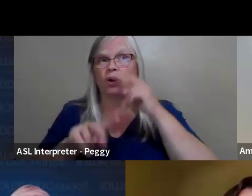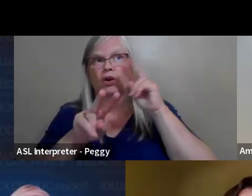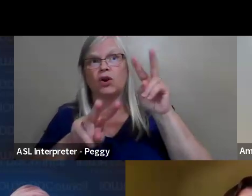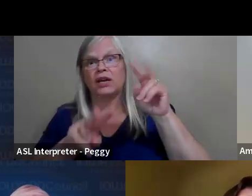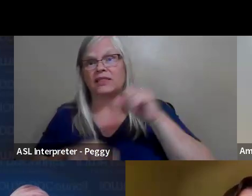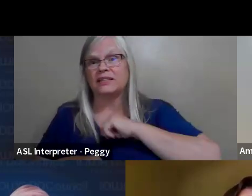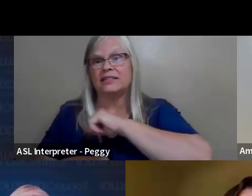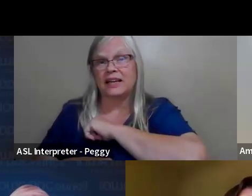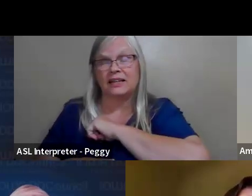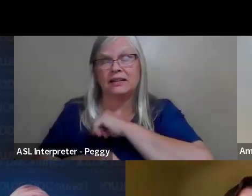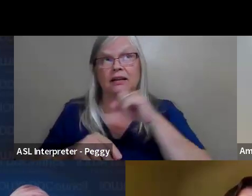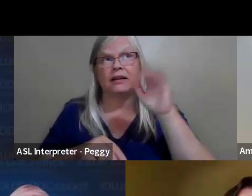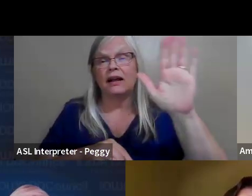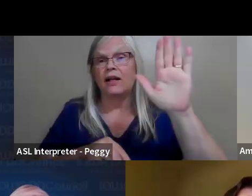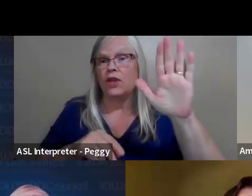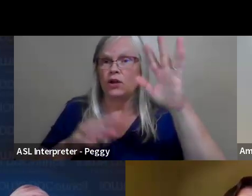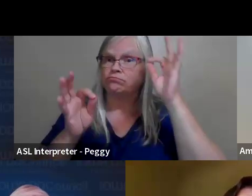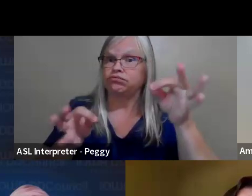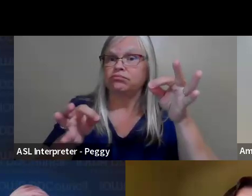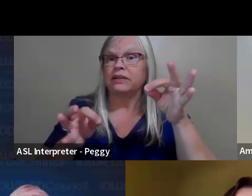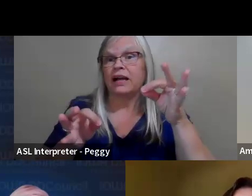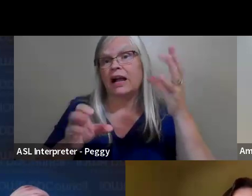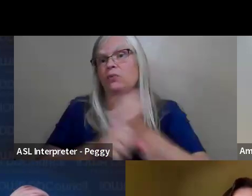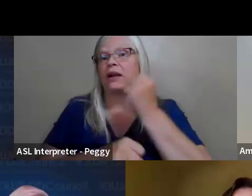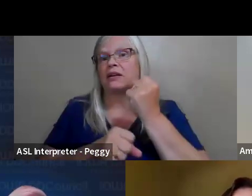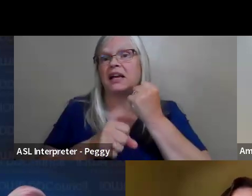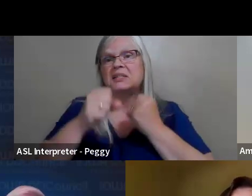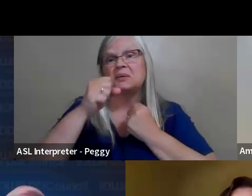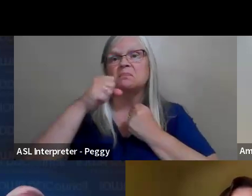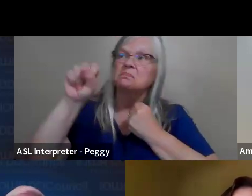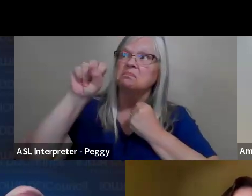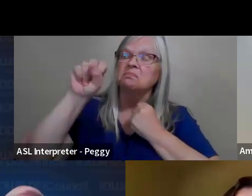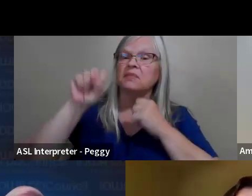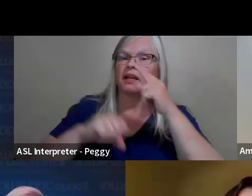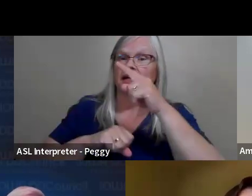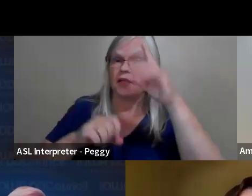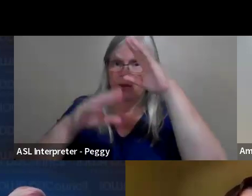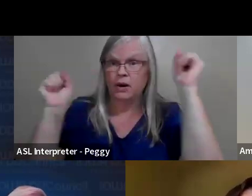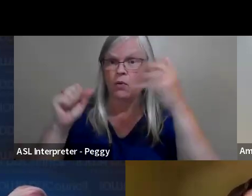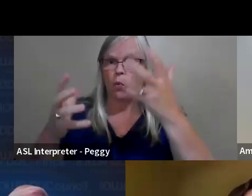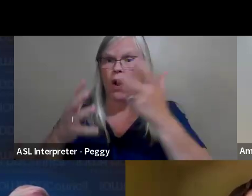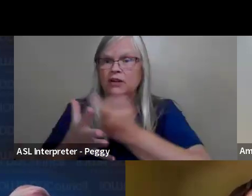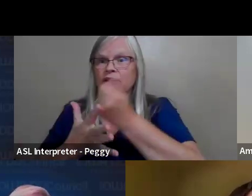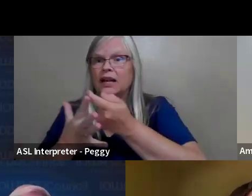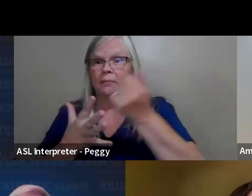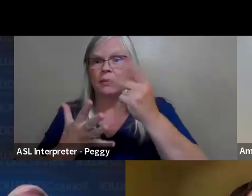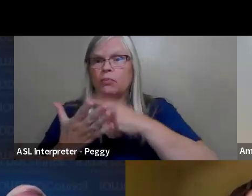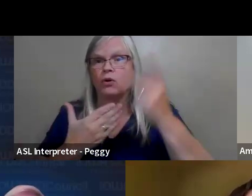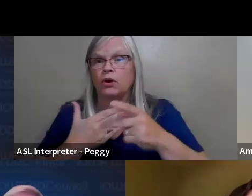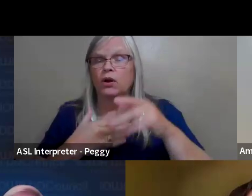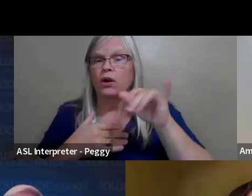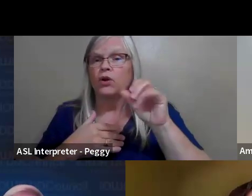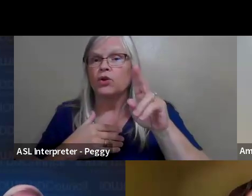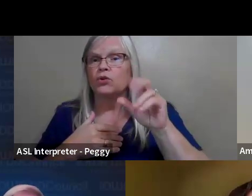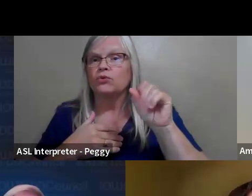level funding as a win and as a rebuke to the president and others who would eliminate programs such as the USEDS and